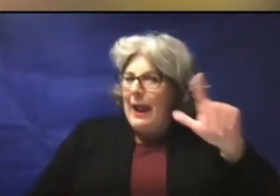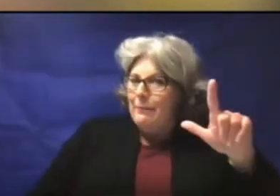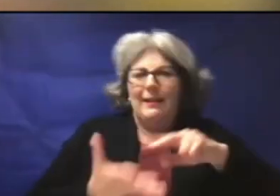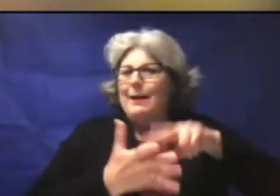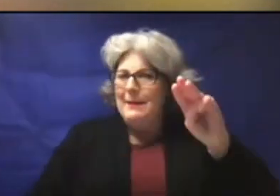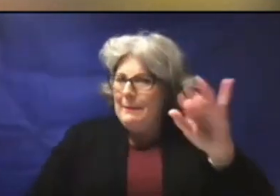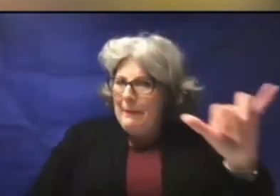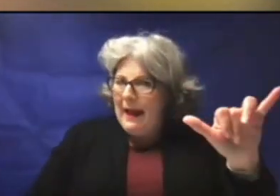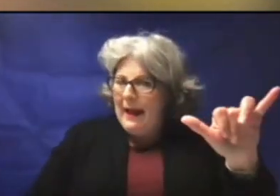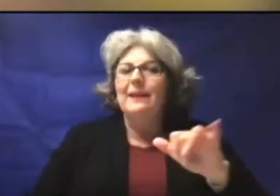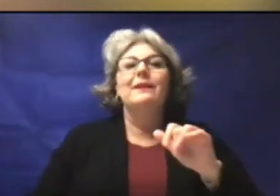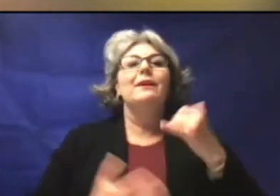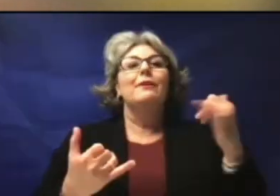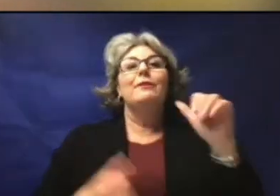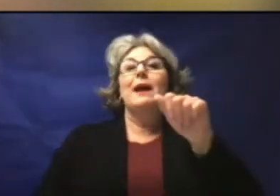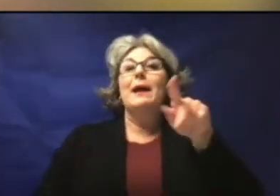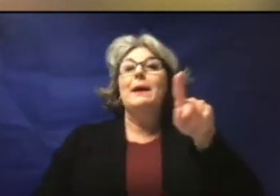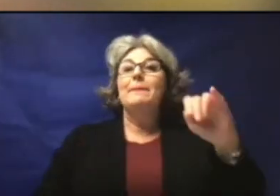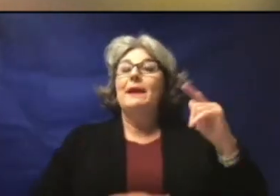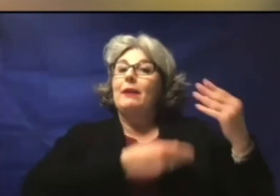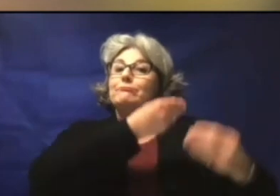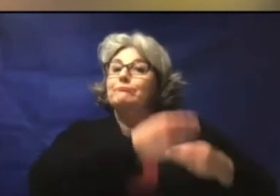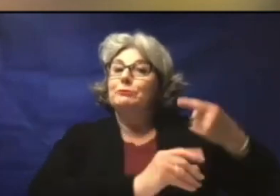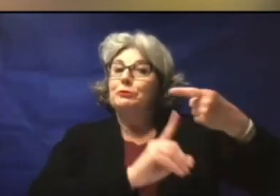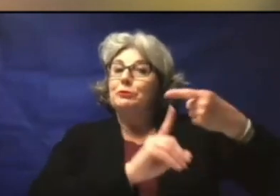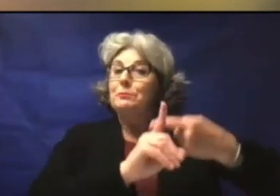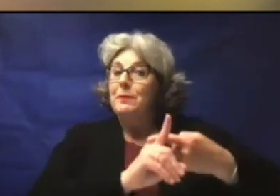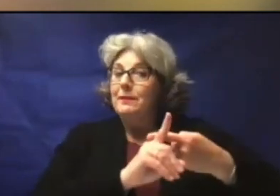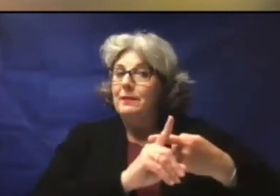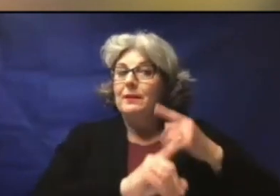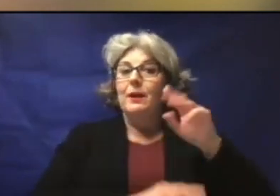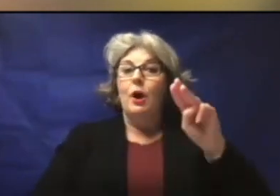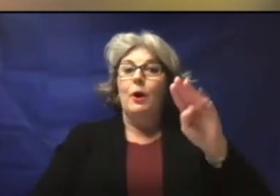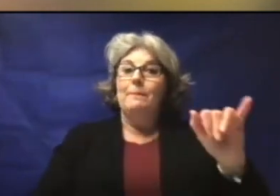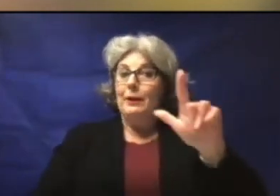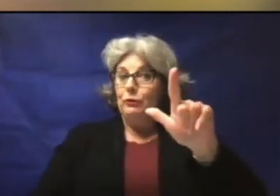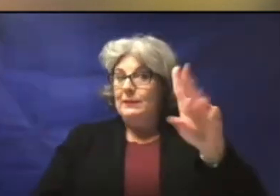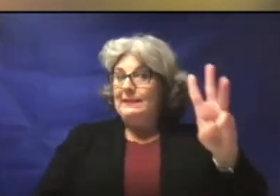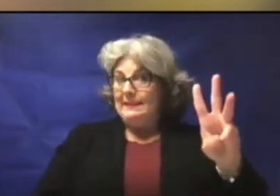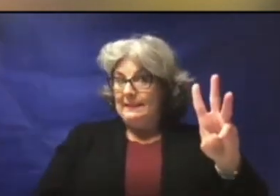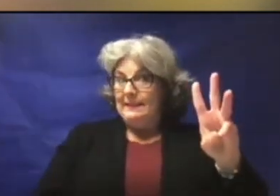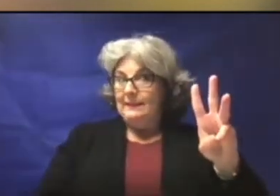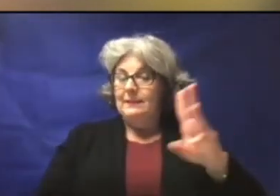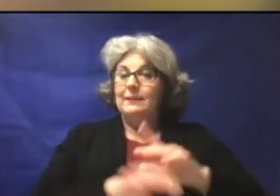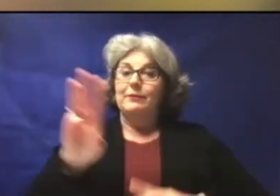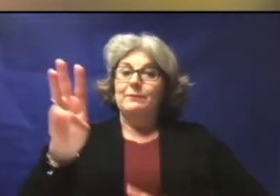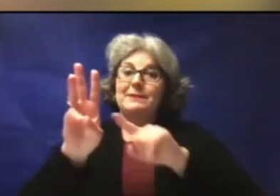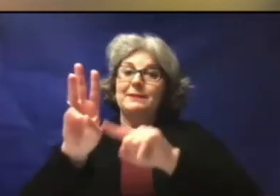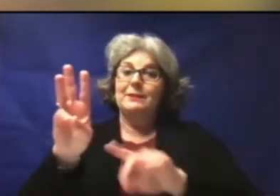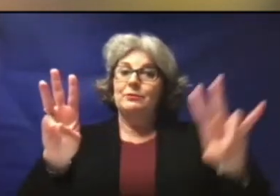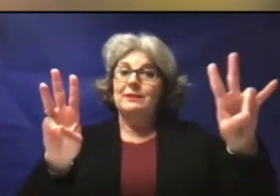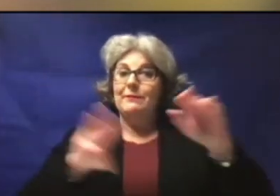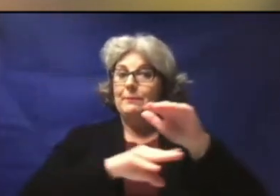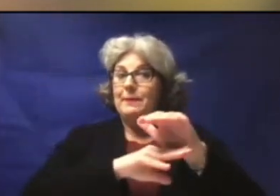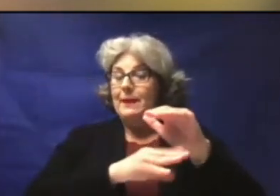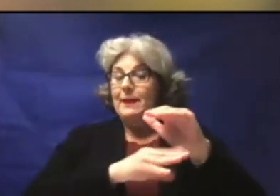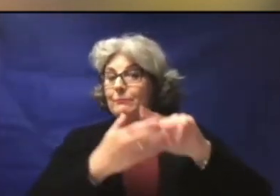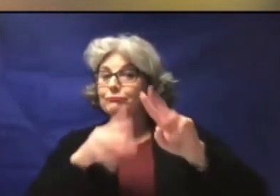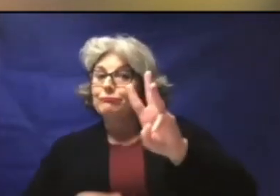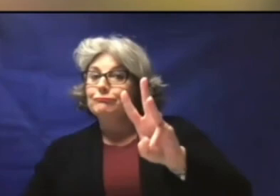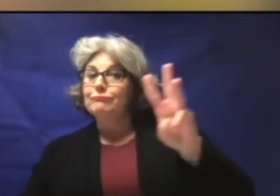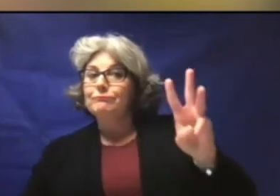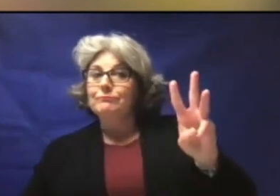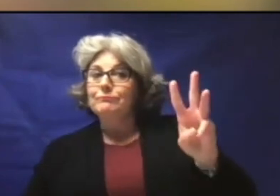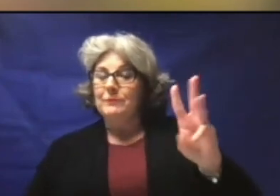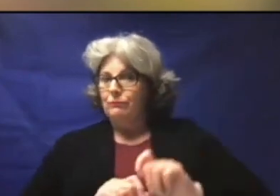sorry, for the AAPI Heritage Month. So it's going to be on May 26th, 6 to 7 p.m. Check out our website. It'll be up